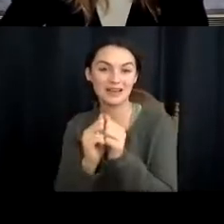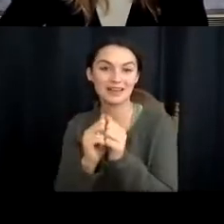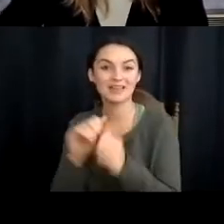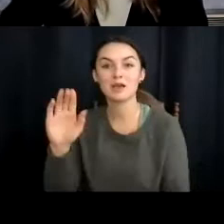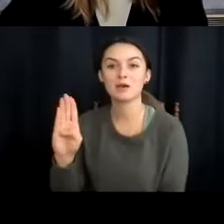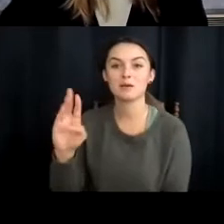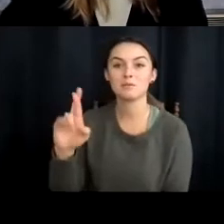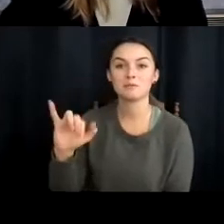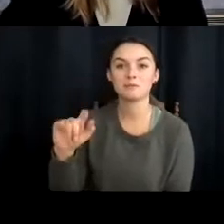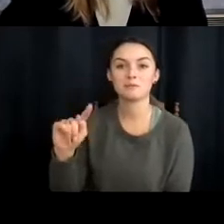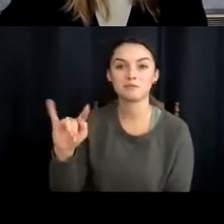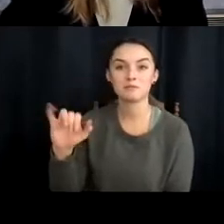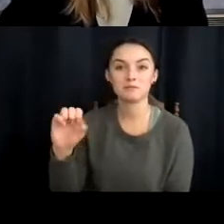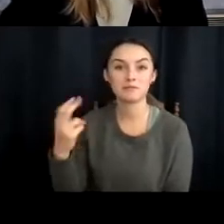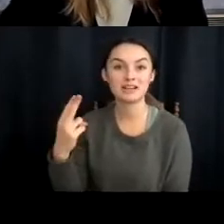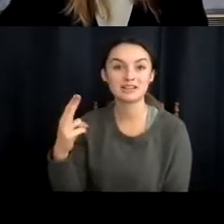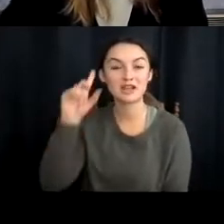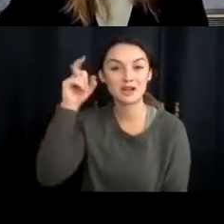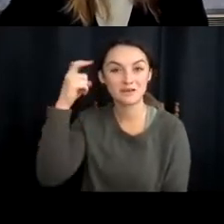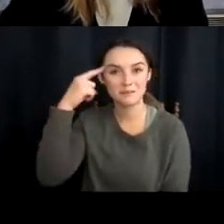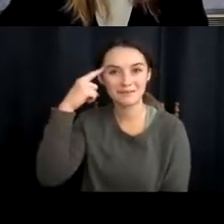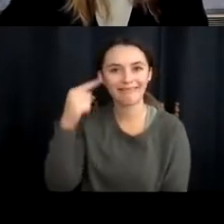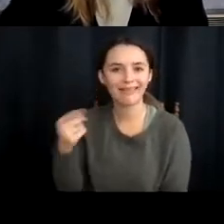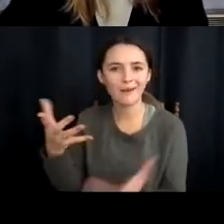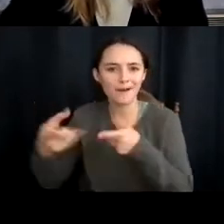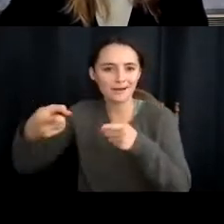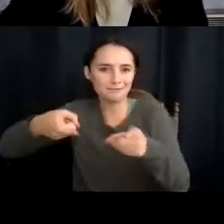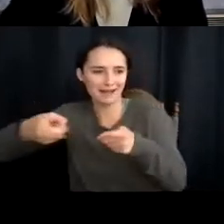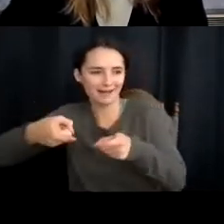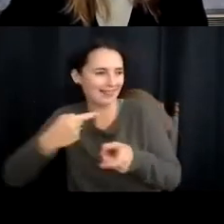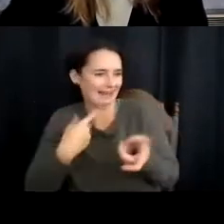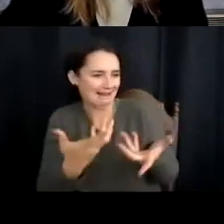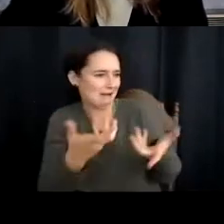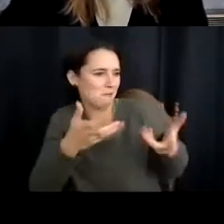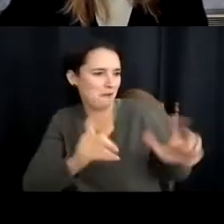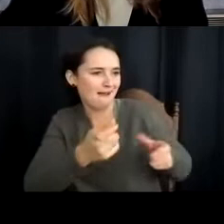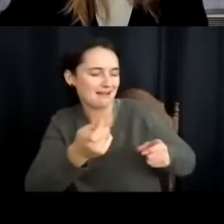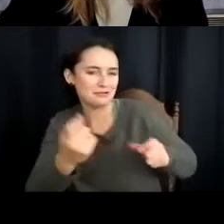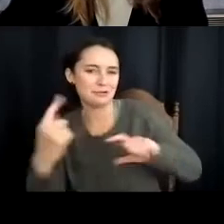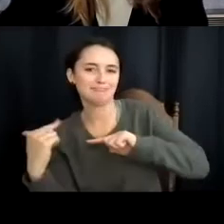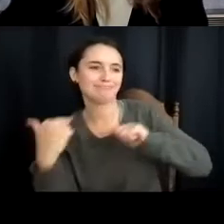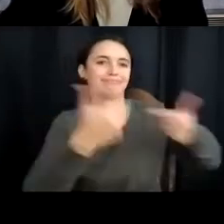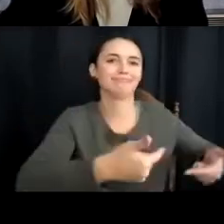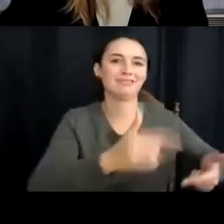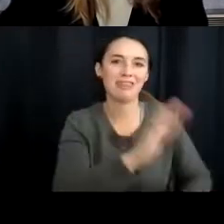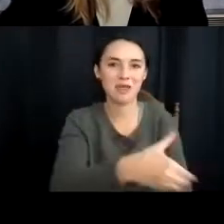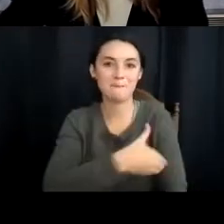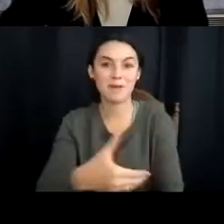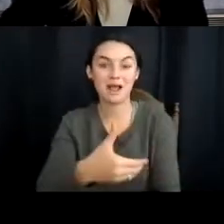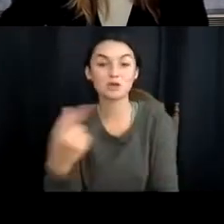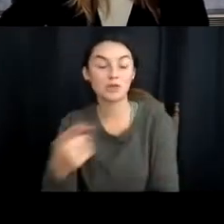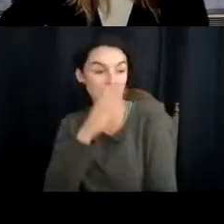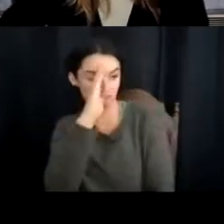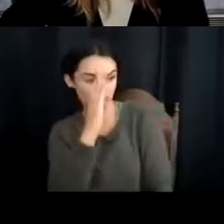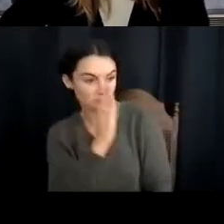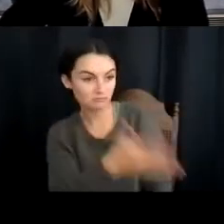the area. They didn't want all of these resettlers, these Euro-American resettlers, to be coming. And so they gave him explicit